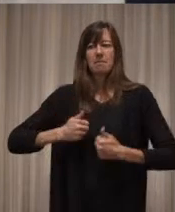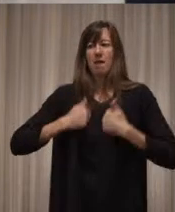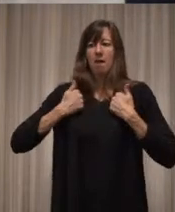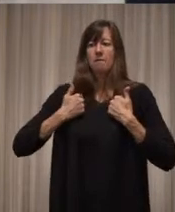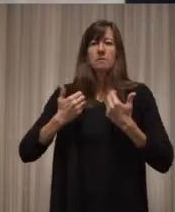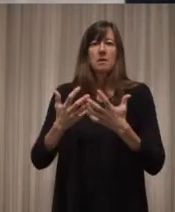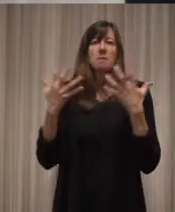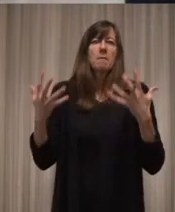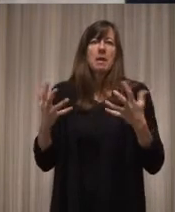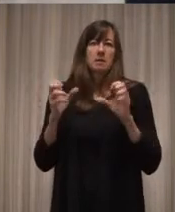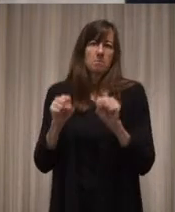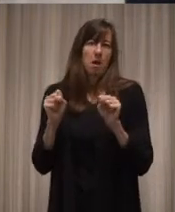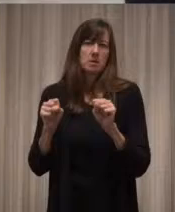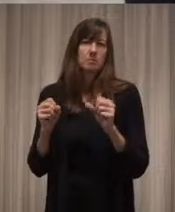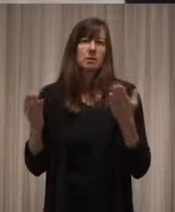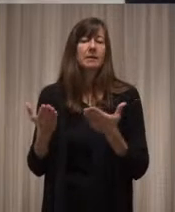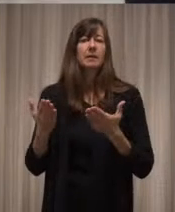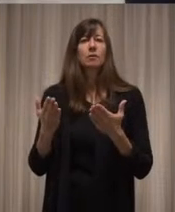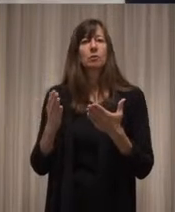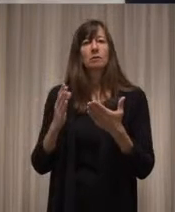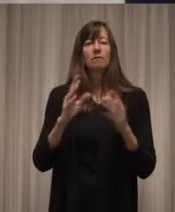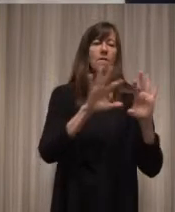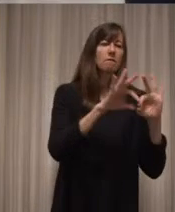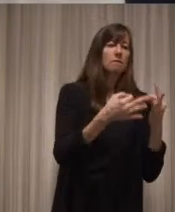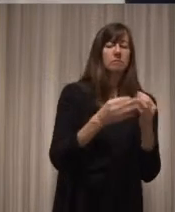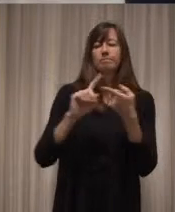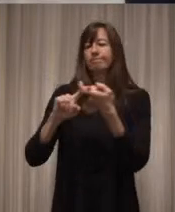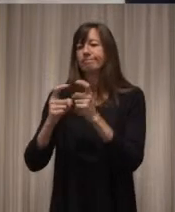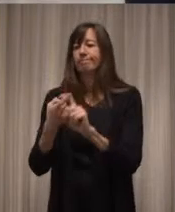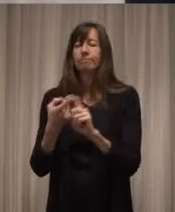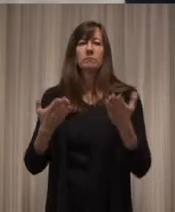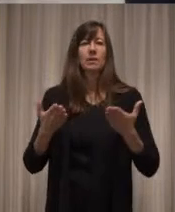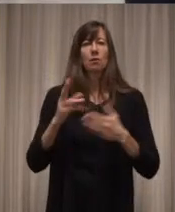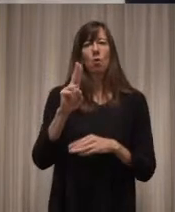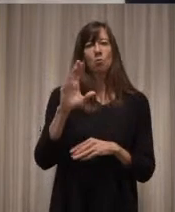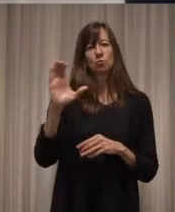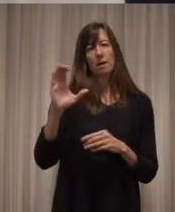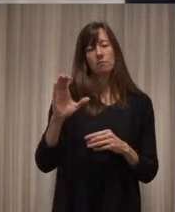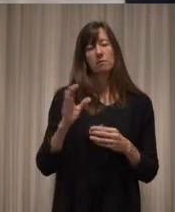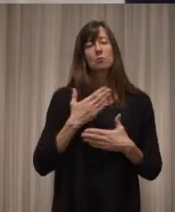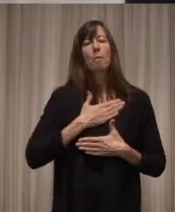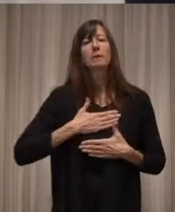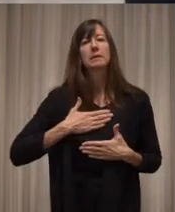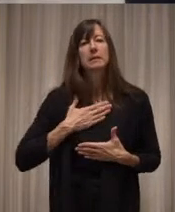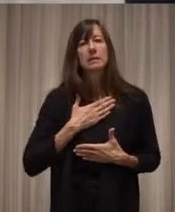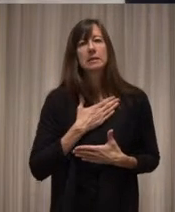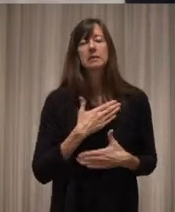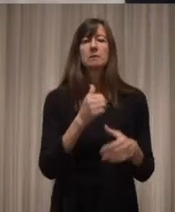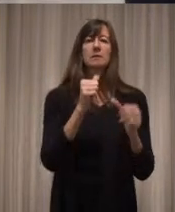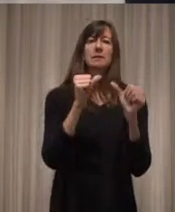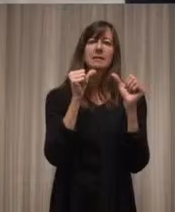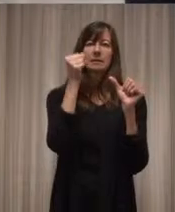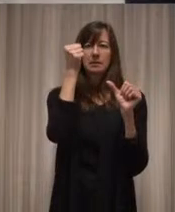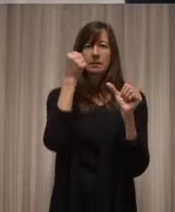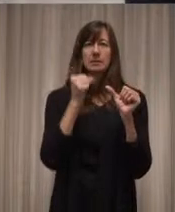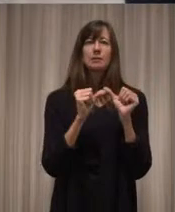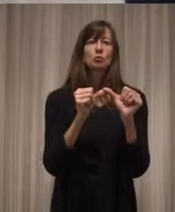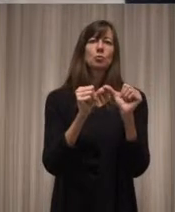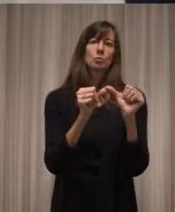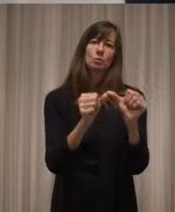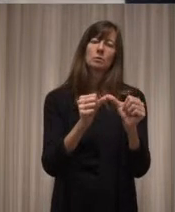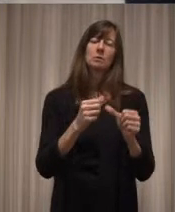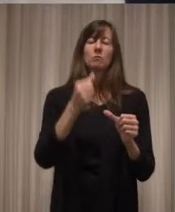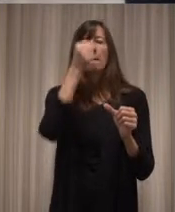here in the county. So please do continue to take COVID seriously. That's what we're doing here. That's what the science and all the